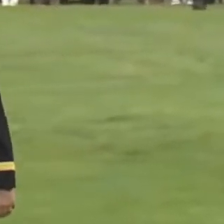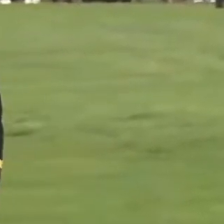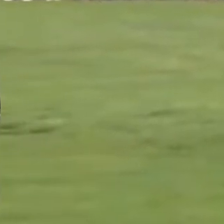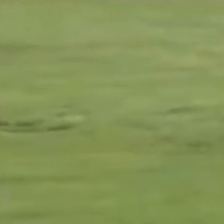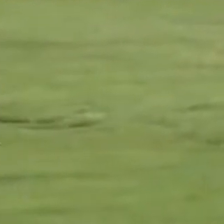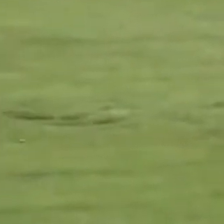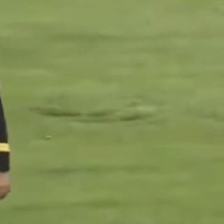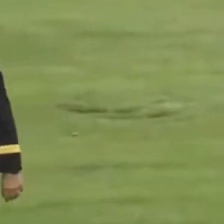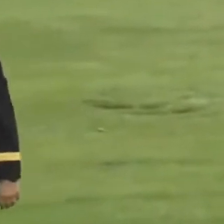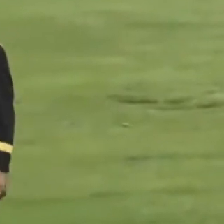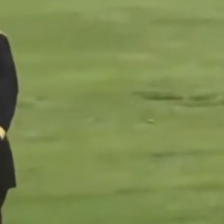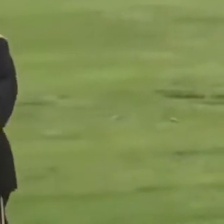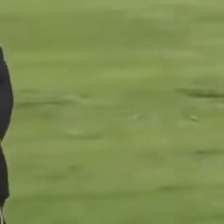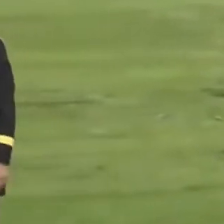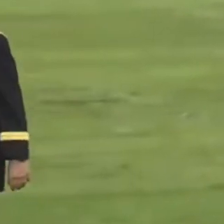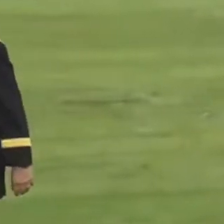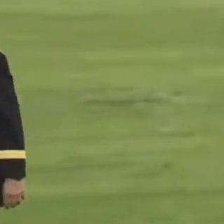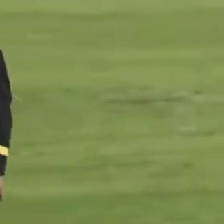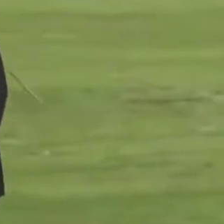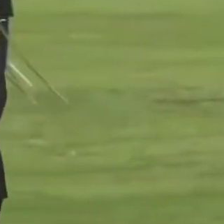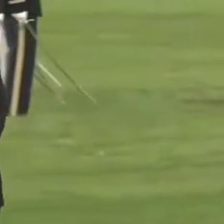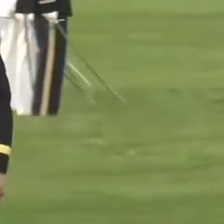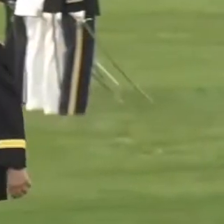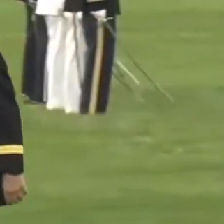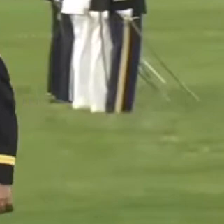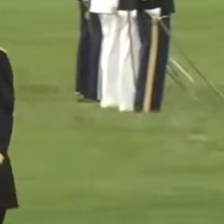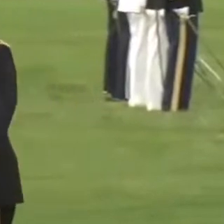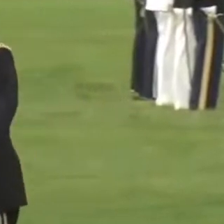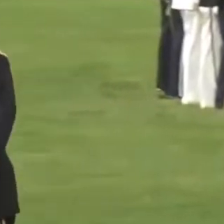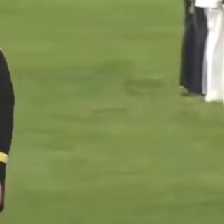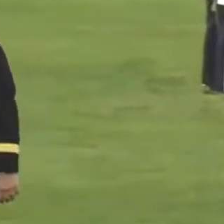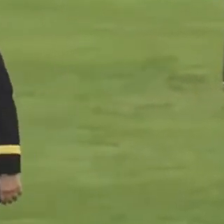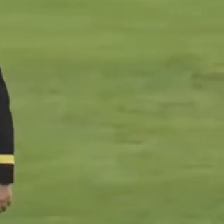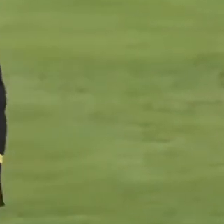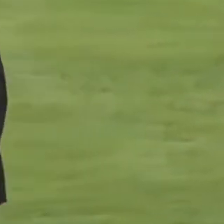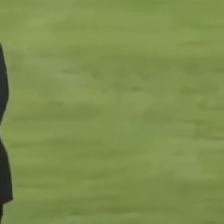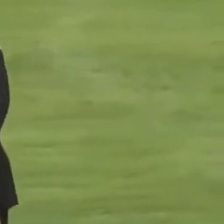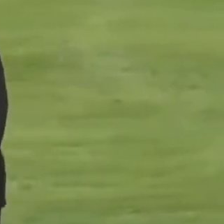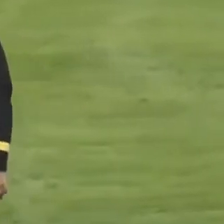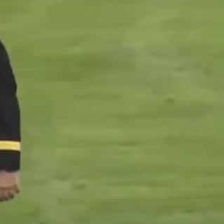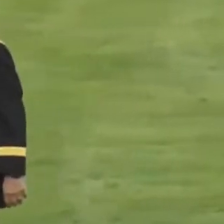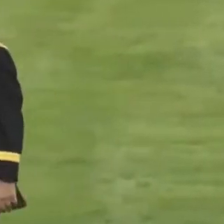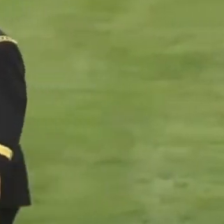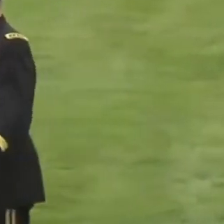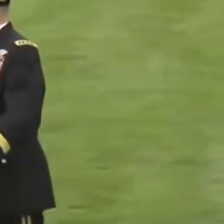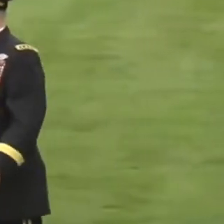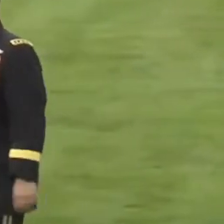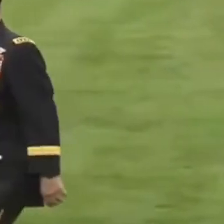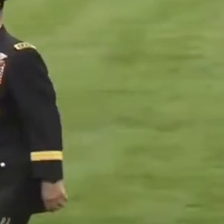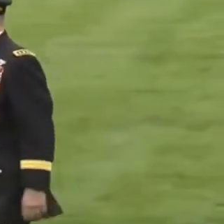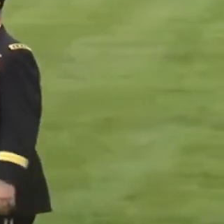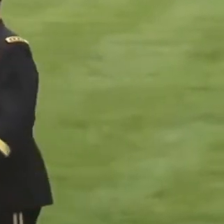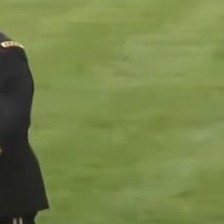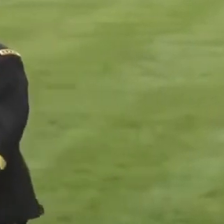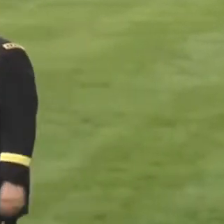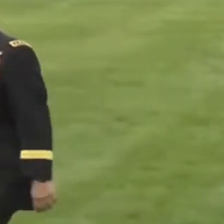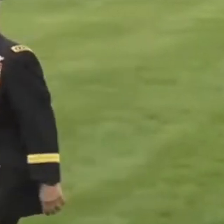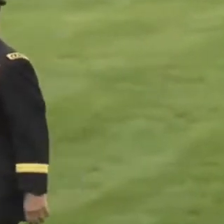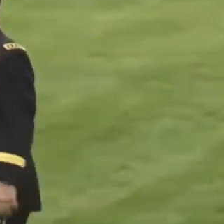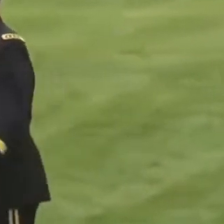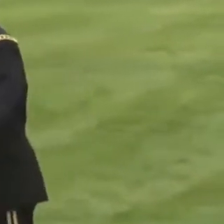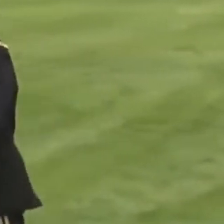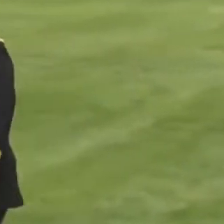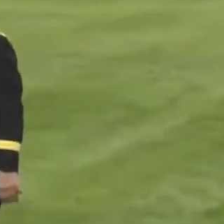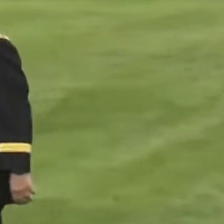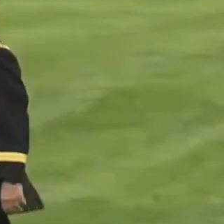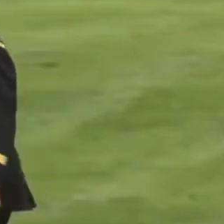Participating in today's review, from left to right, is the United States Army Band Pershing Zone. The United States Army